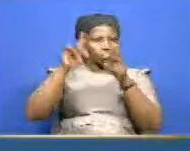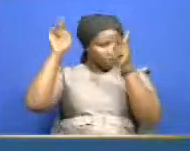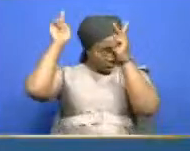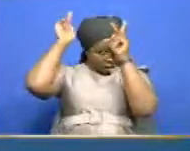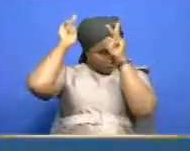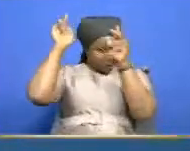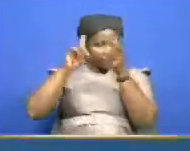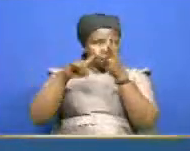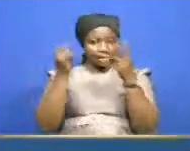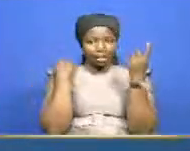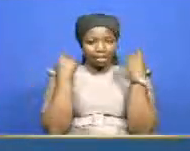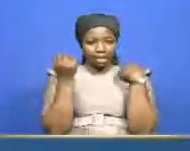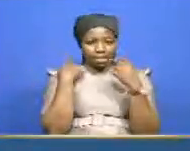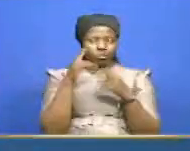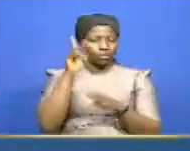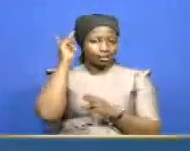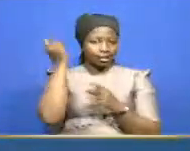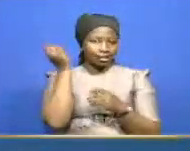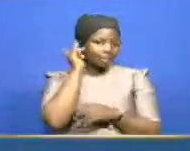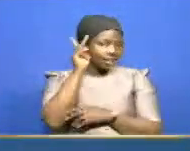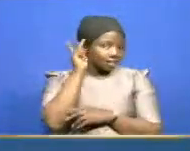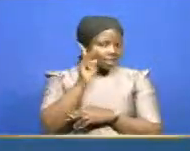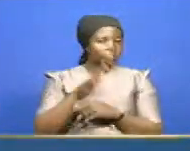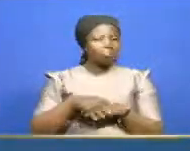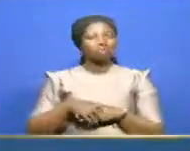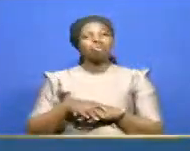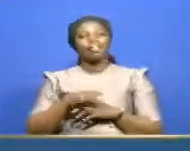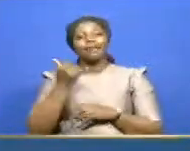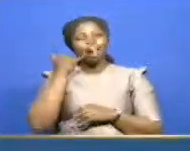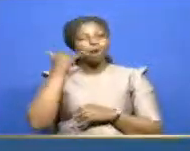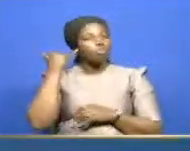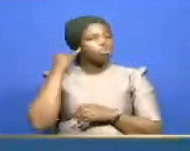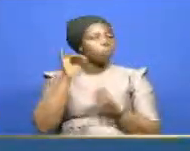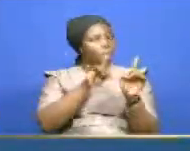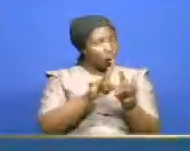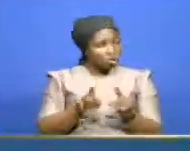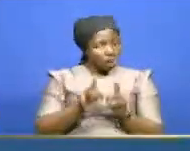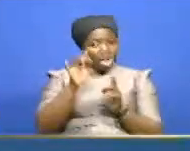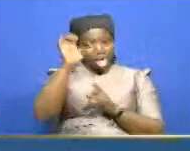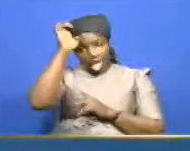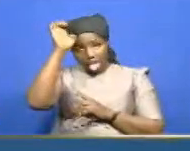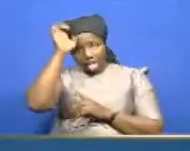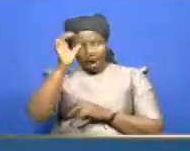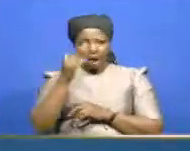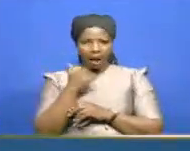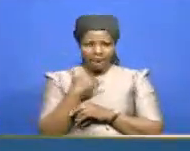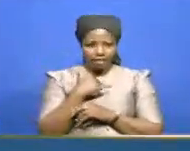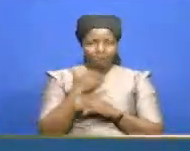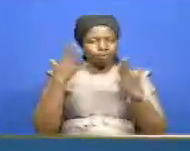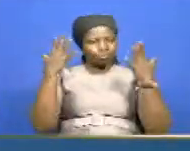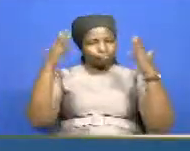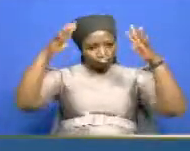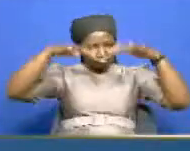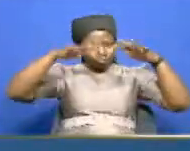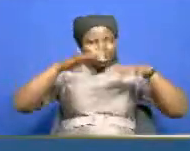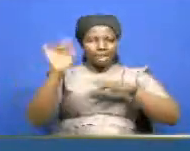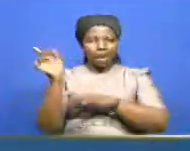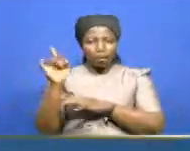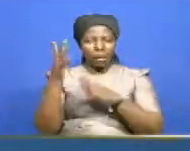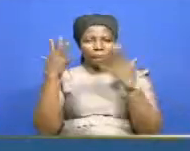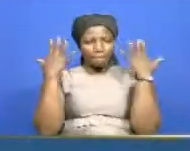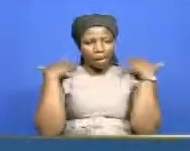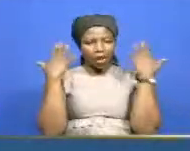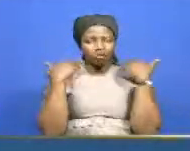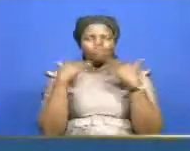Kericho, Kisii, and Nakuru, equally in Eldoret. There will be rains in Nairobi, Meru, and Nyeri during the early